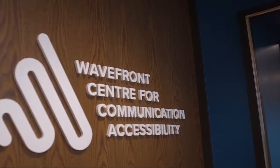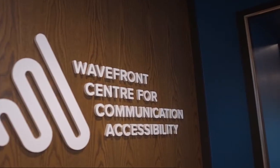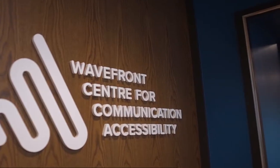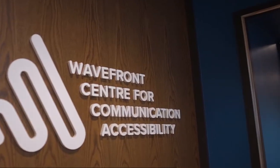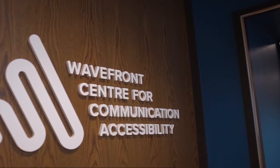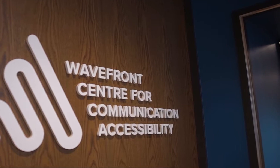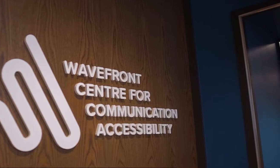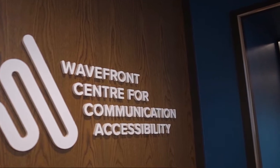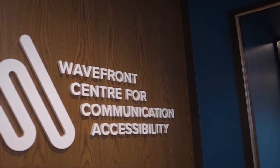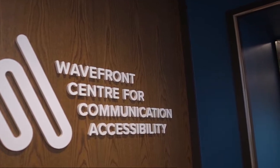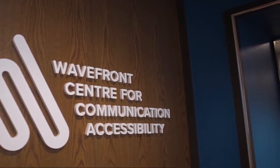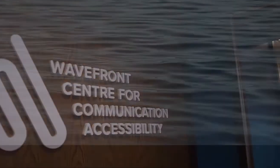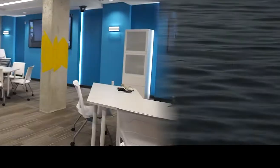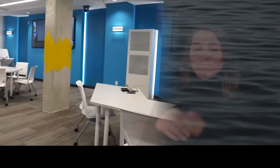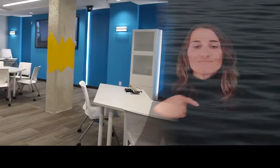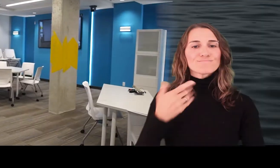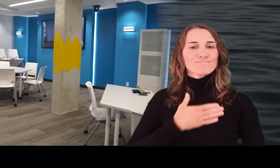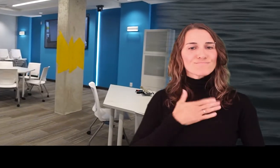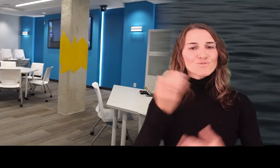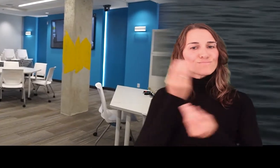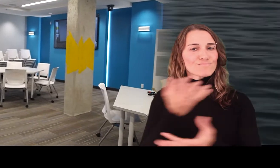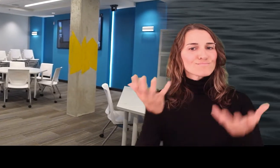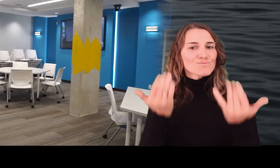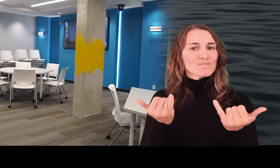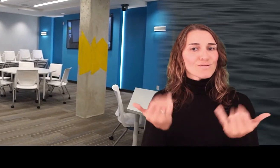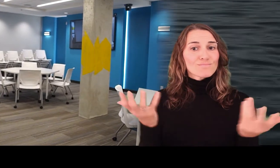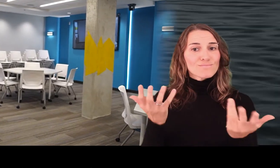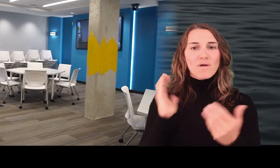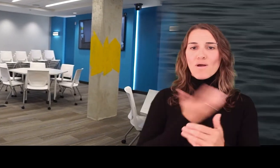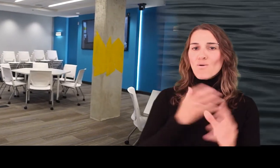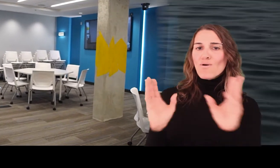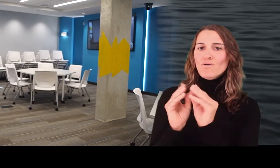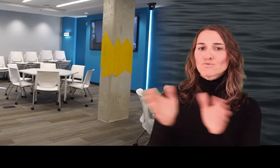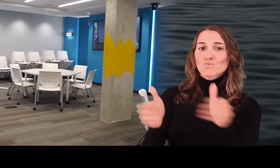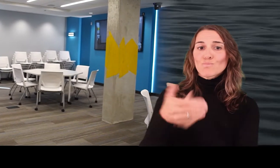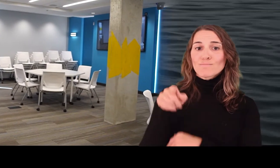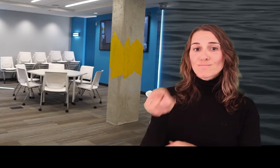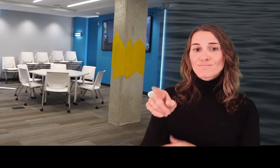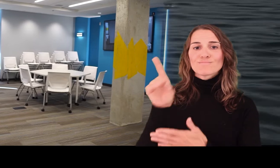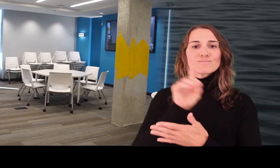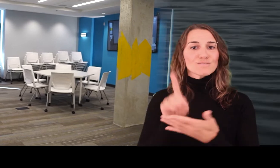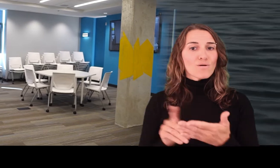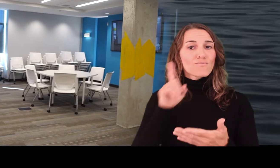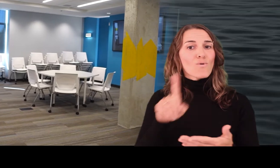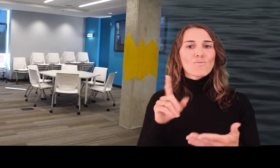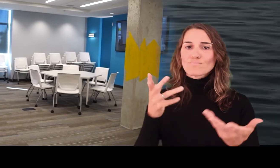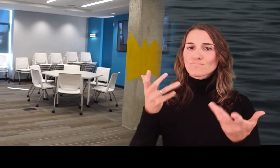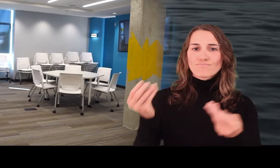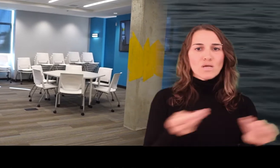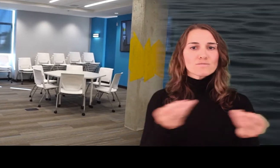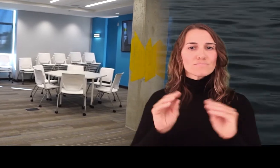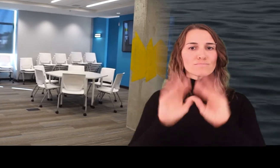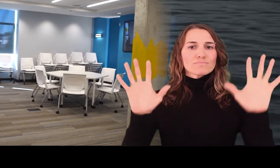Welcome to Wavefront Centre for Communication Accessibility. We are pleased to introduce our conference room to you today. Wavefront Centre's conference room is designed